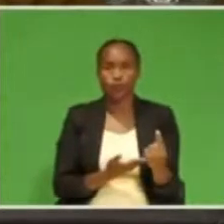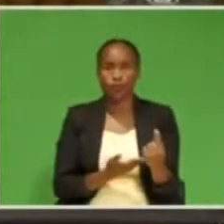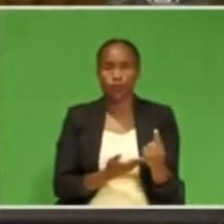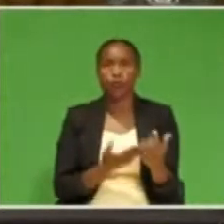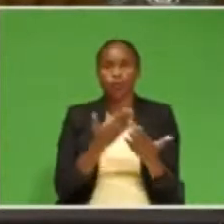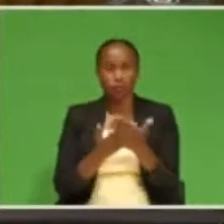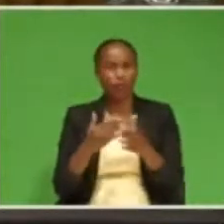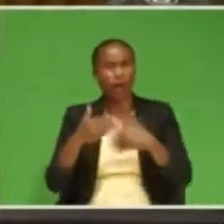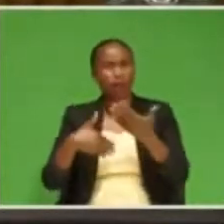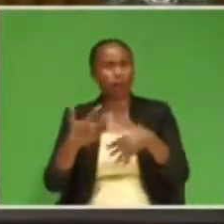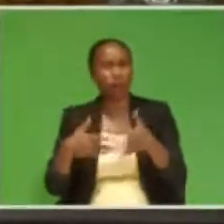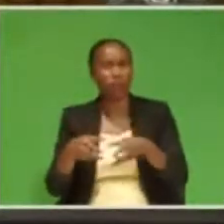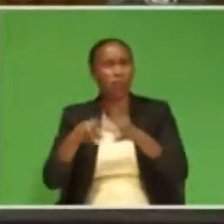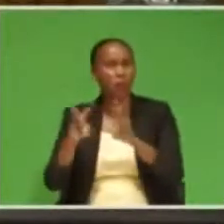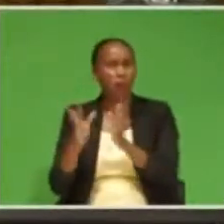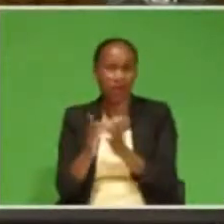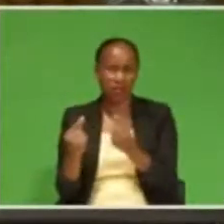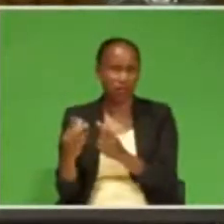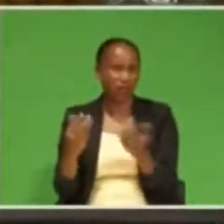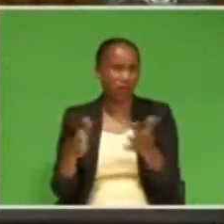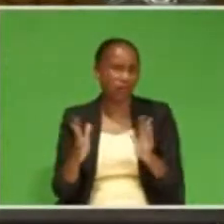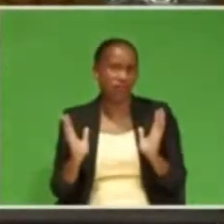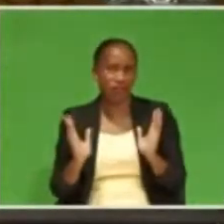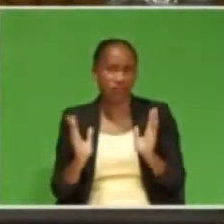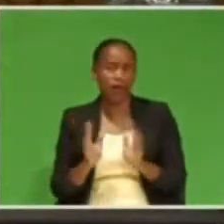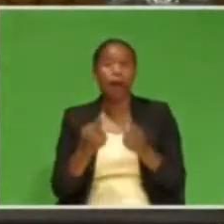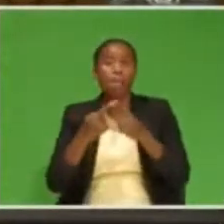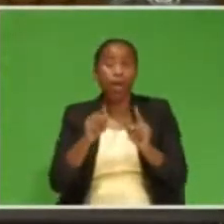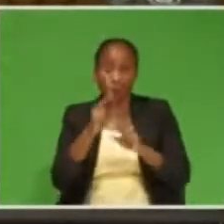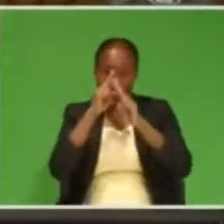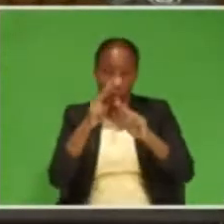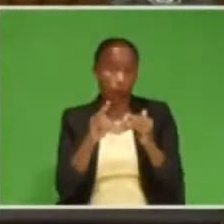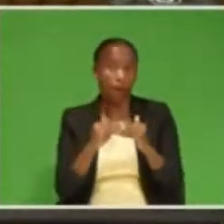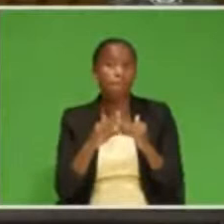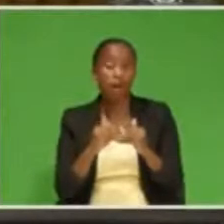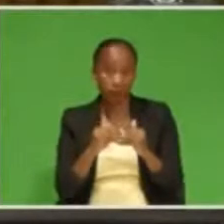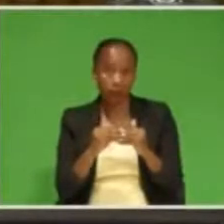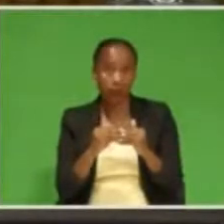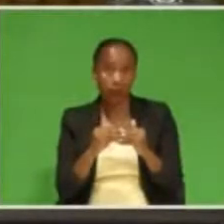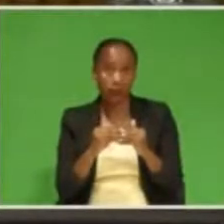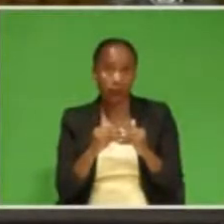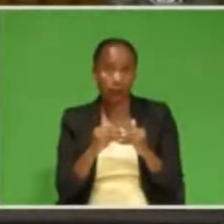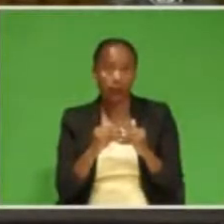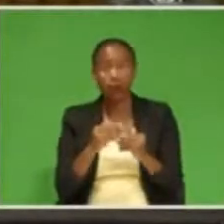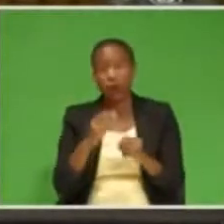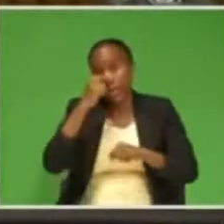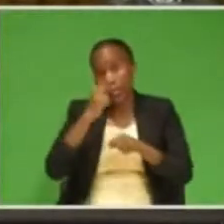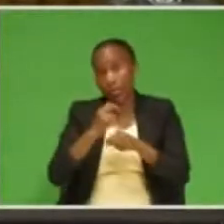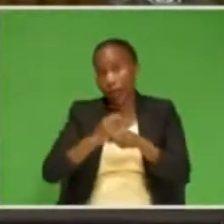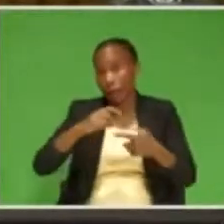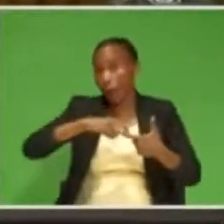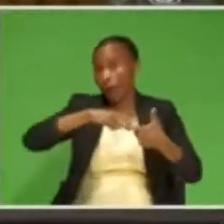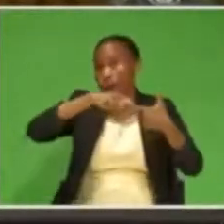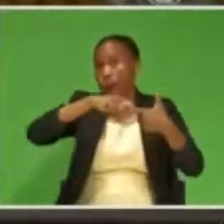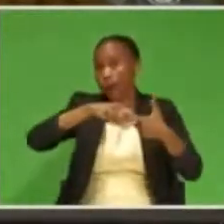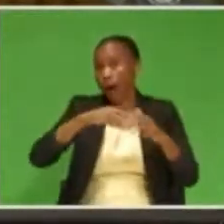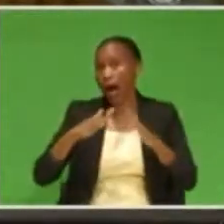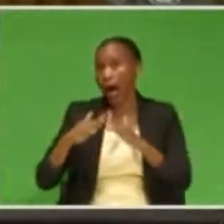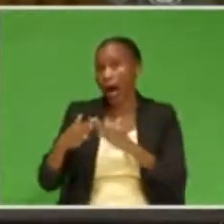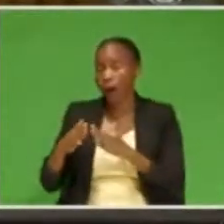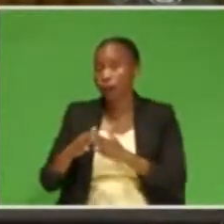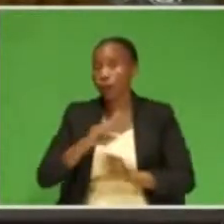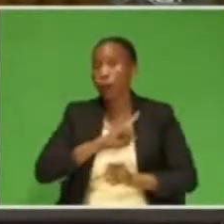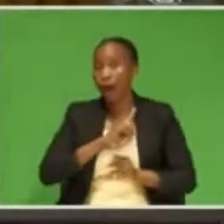continue in the manner in which we have done. But honorable members, we've had to suspend the House because there